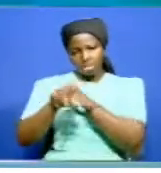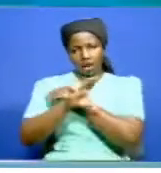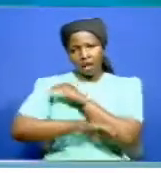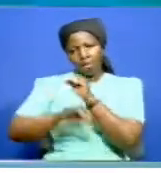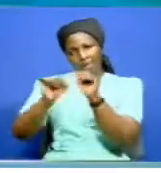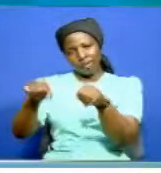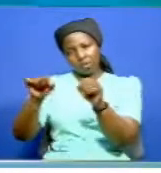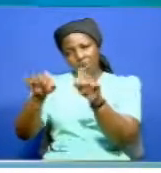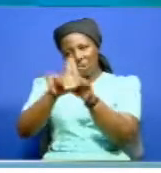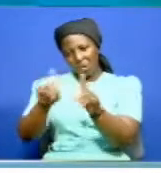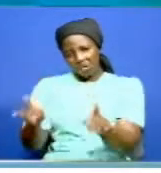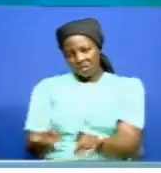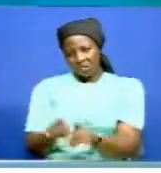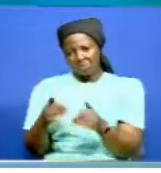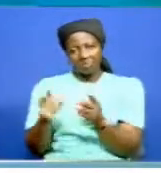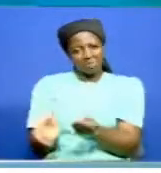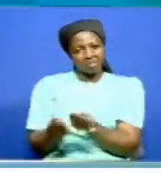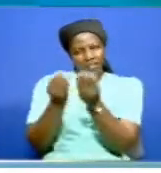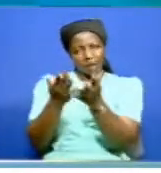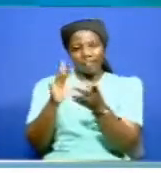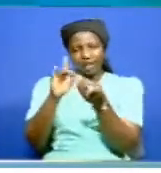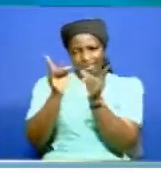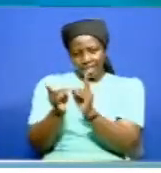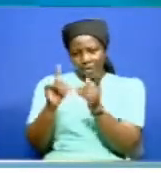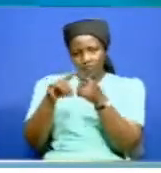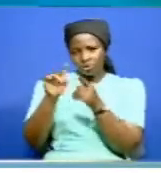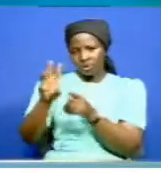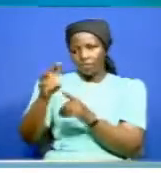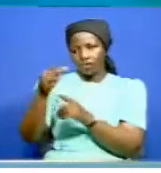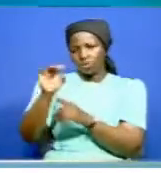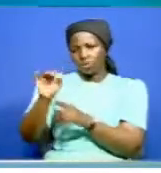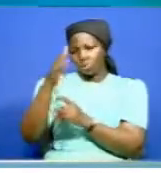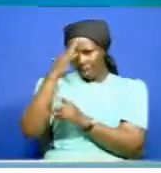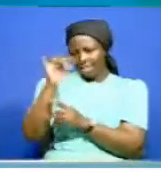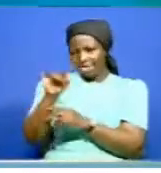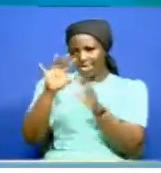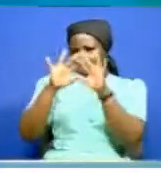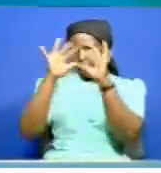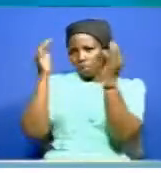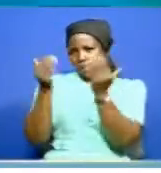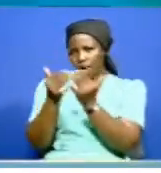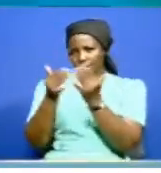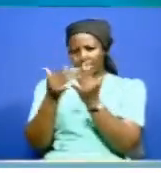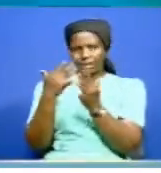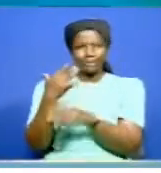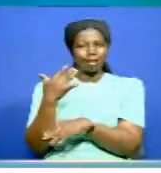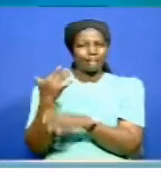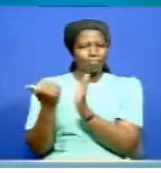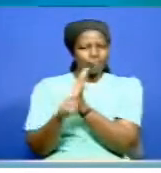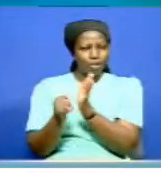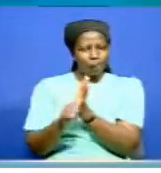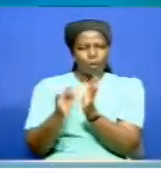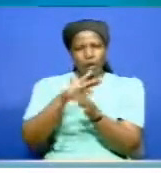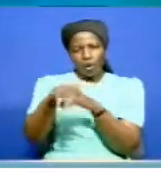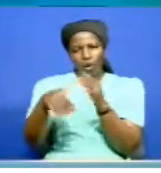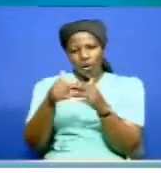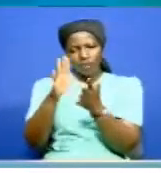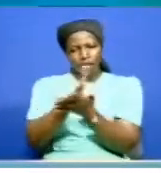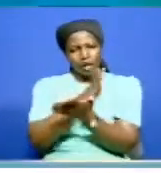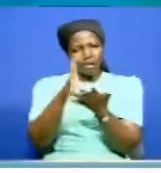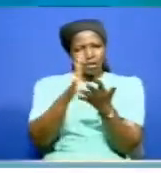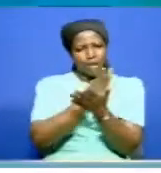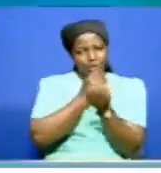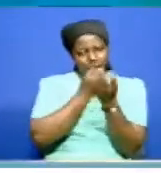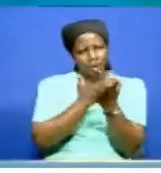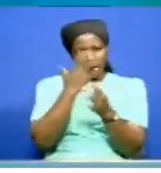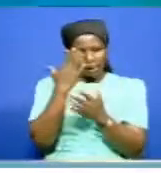able to give this data to WHO, because this is a global pandemic. We're all sharing information. Maybe